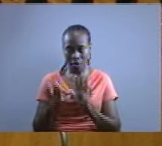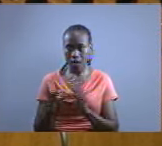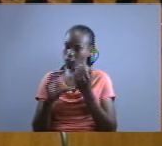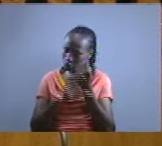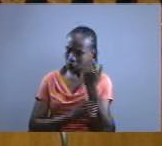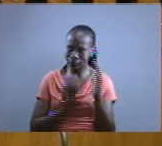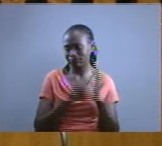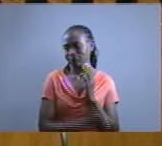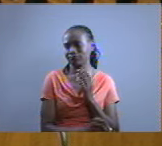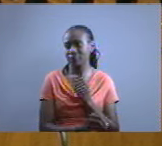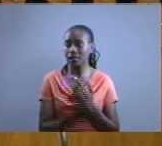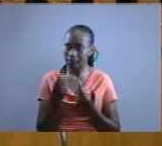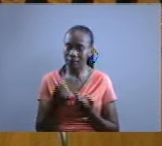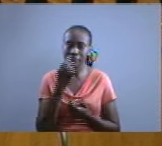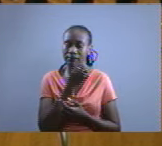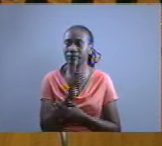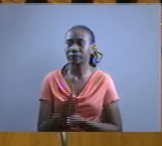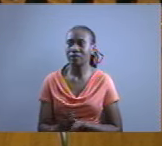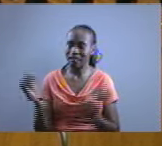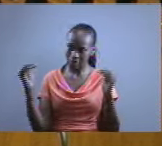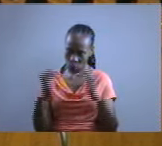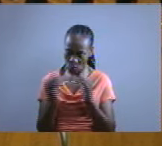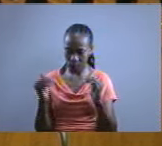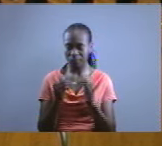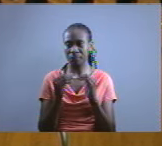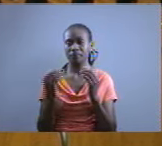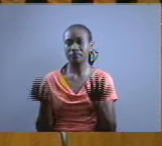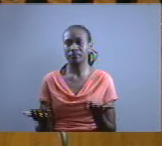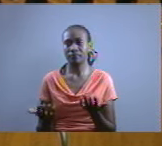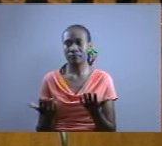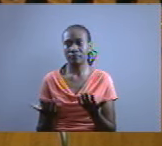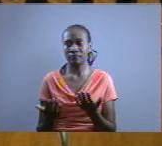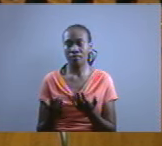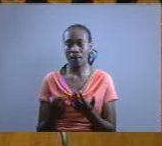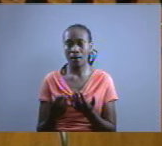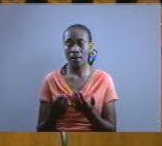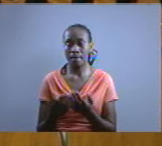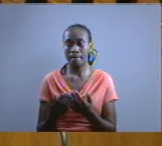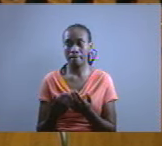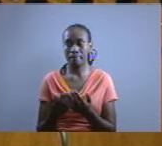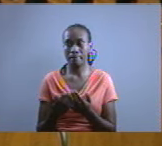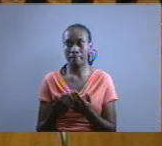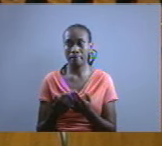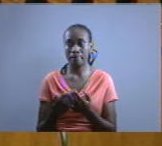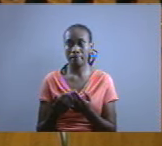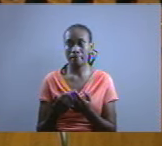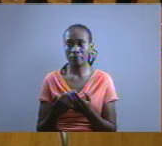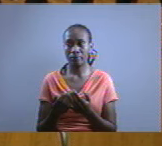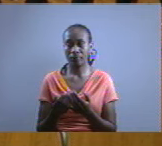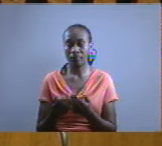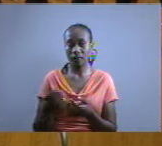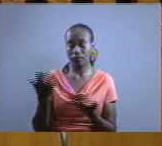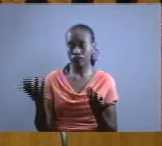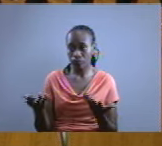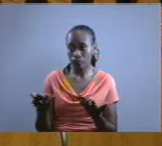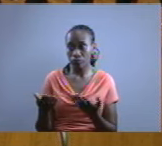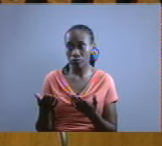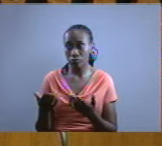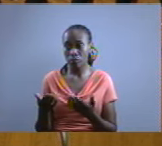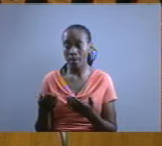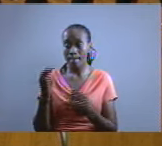Constitution makes provisions for equality, which an employee may raise in the event of an equal